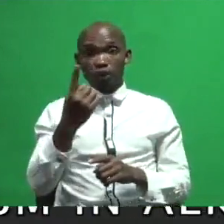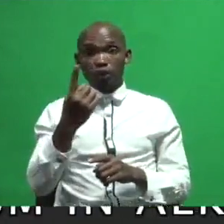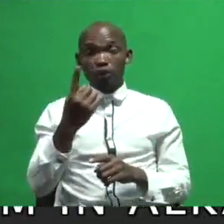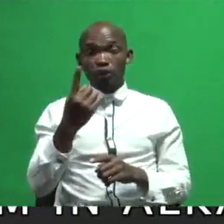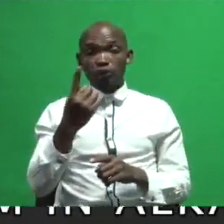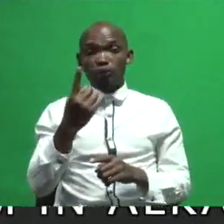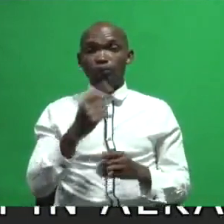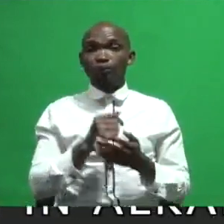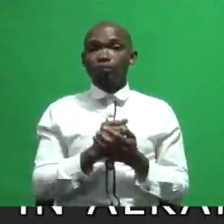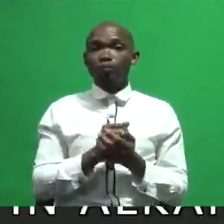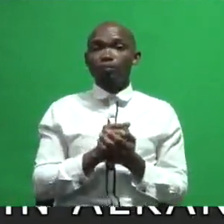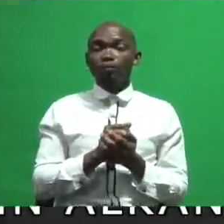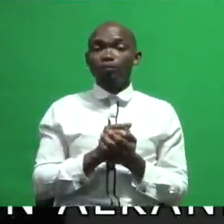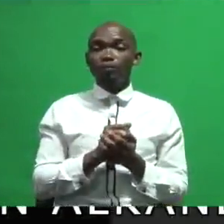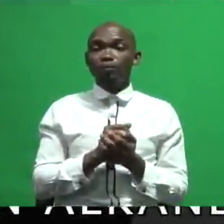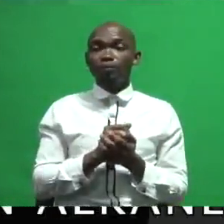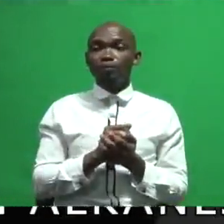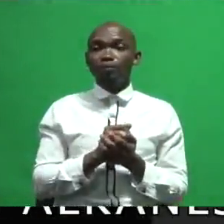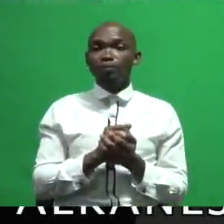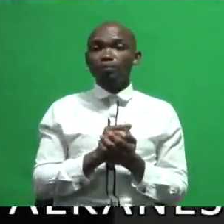look. Observe this one.